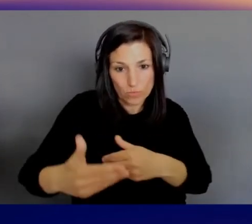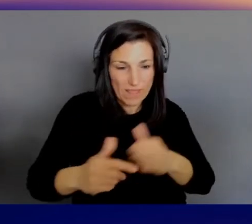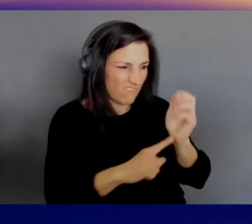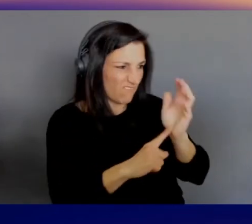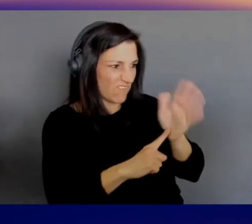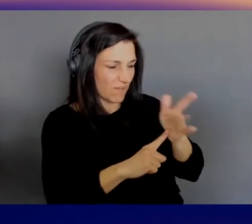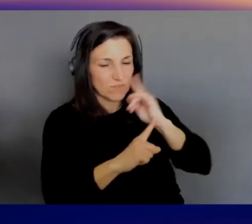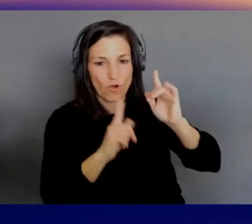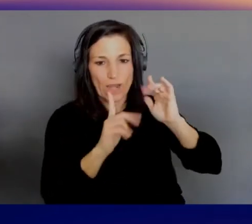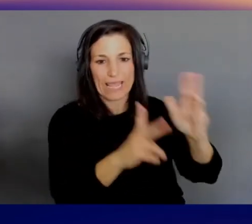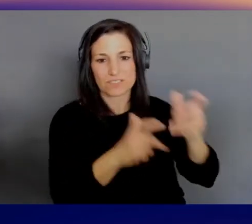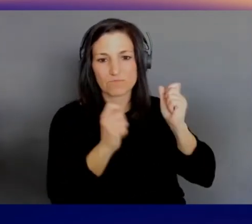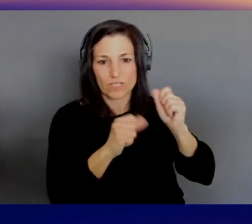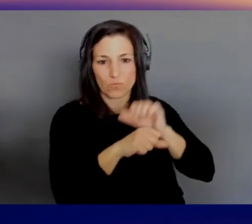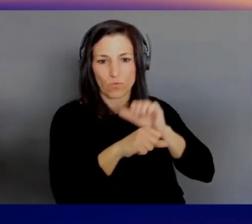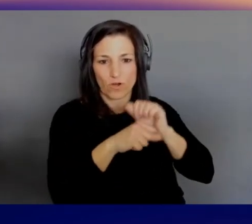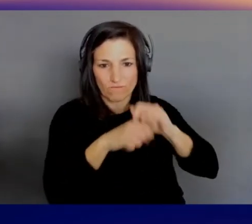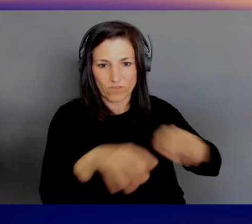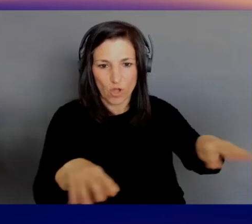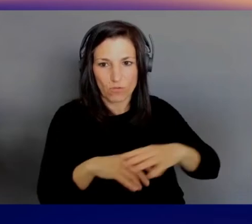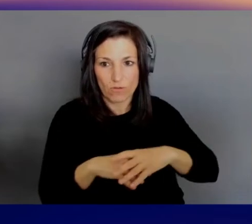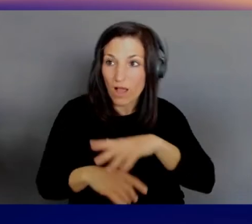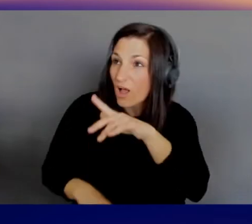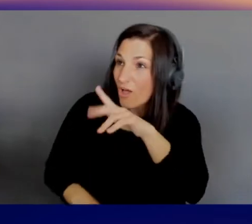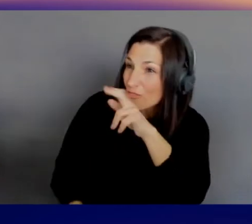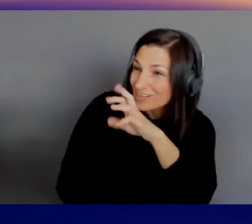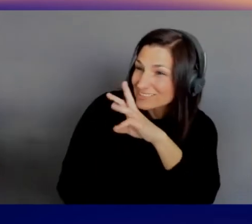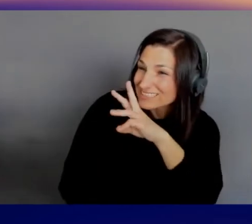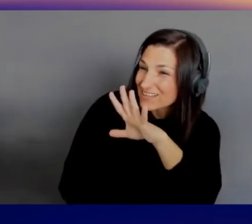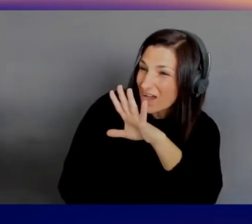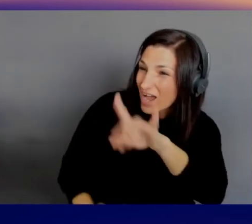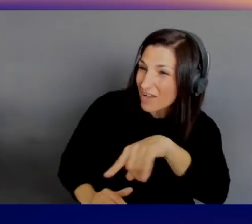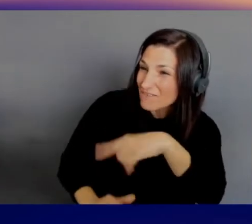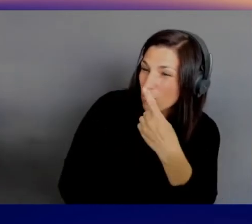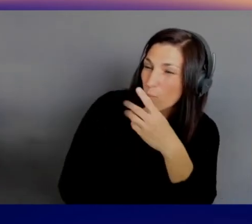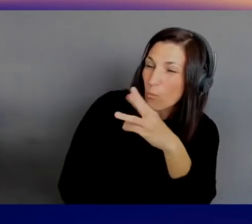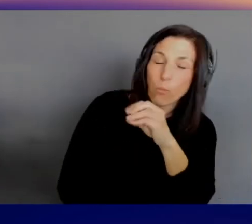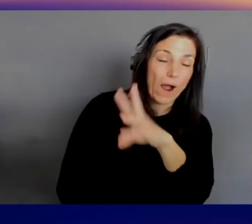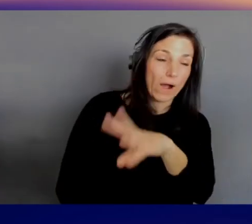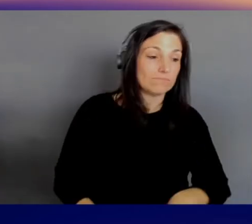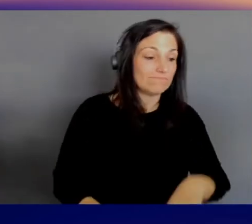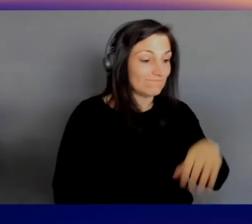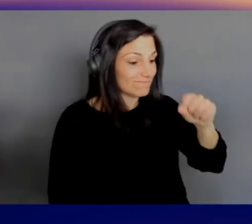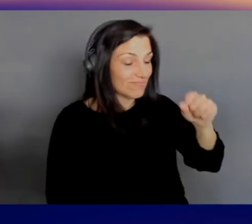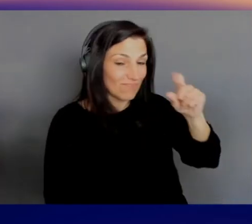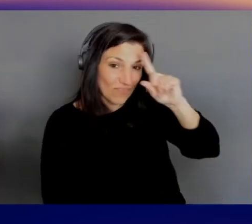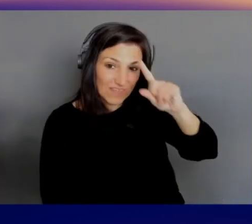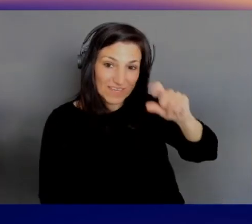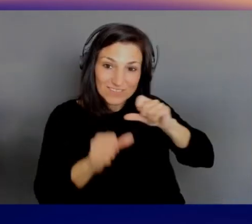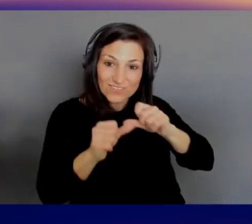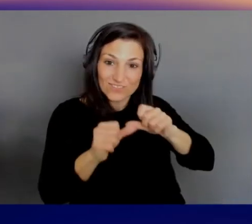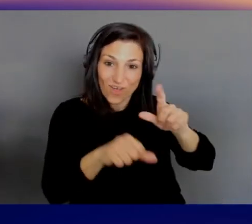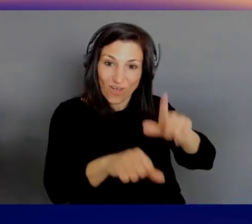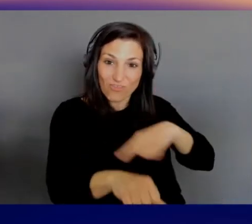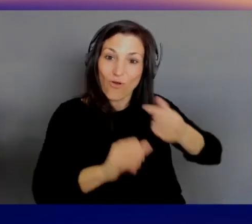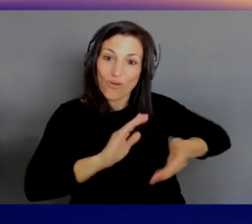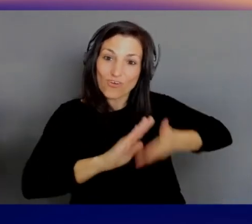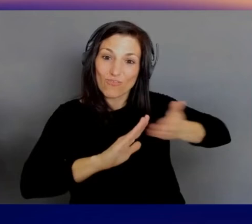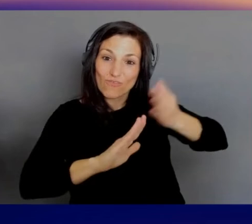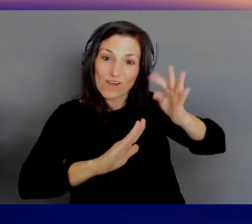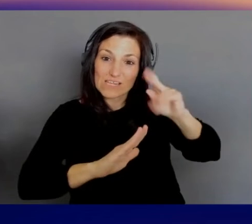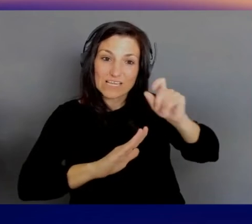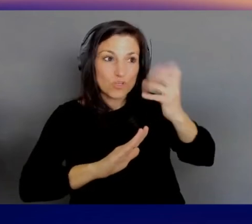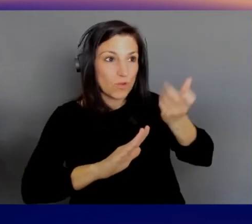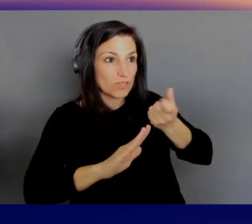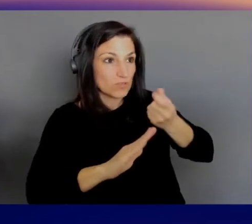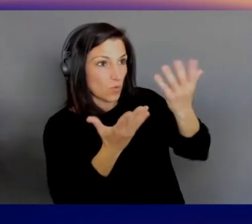workflow. 365? Yep. Wow. So if you think of a long-running task and you want that task to wait, and then standard Step